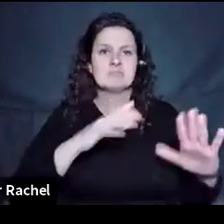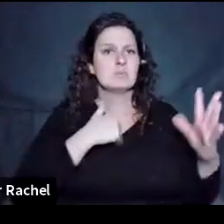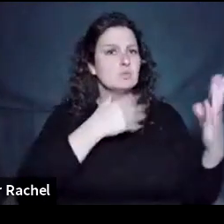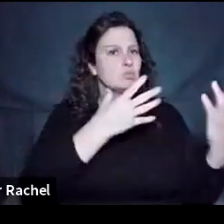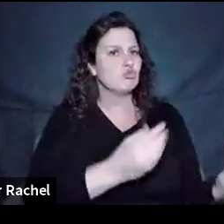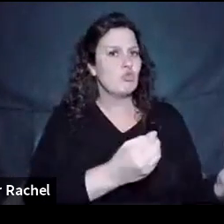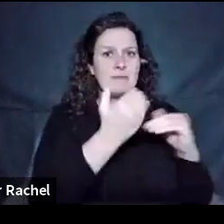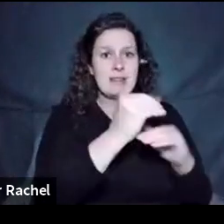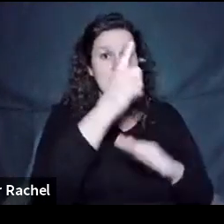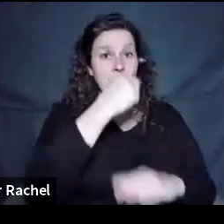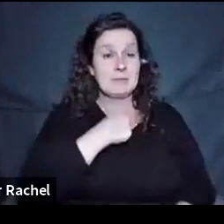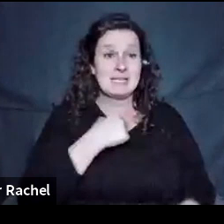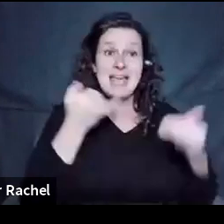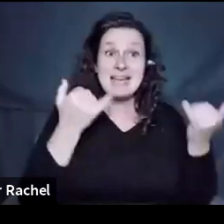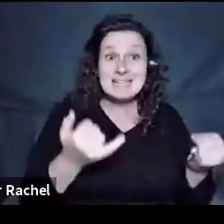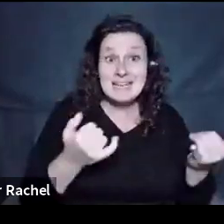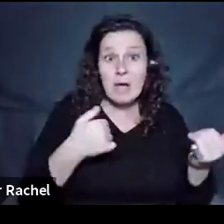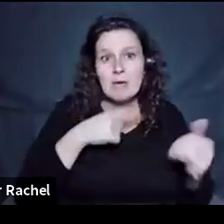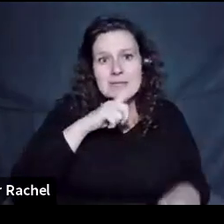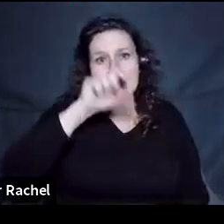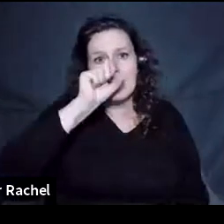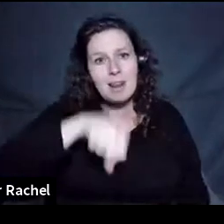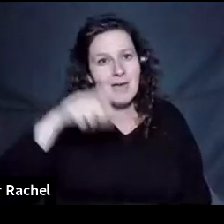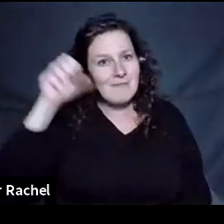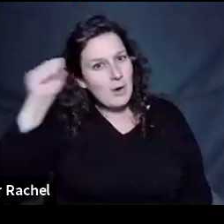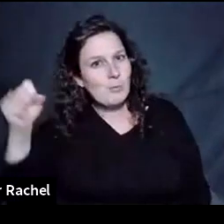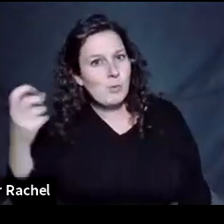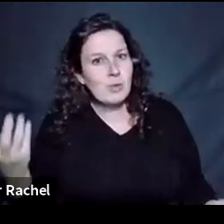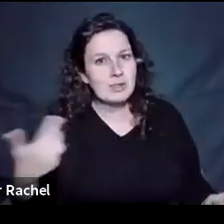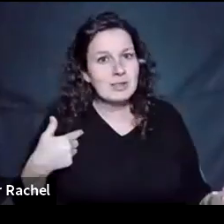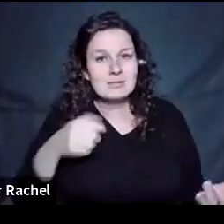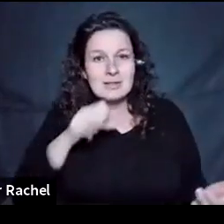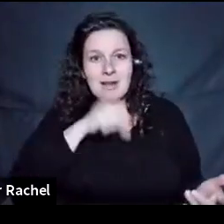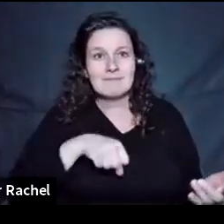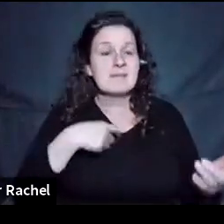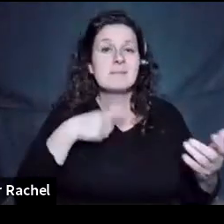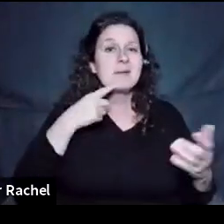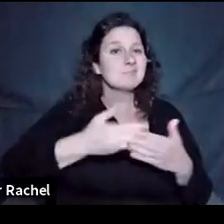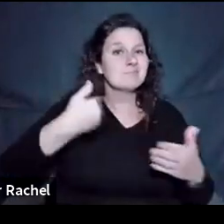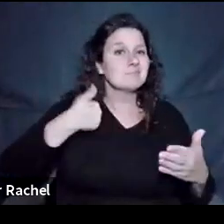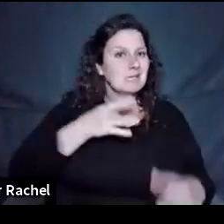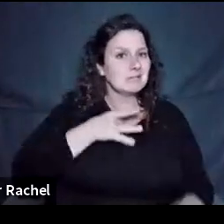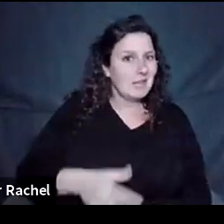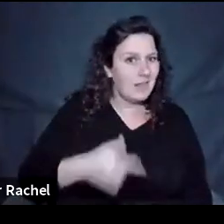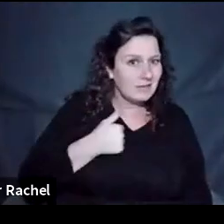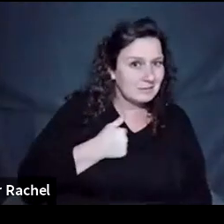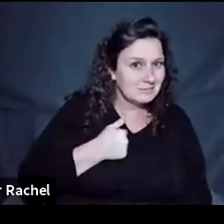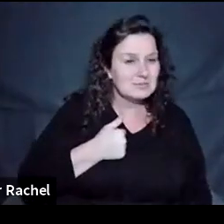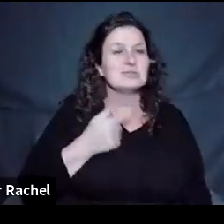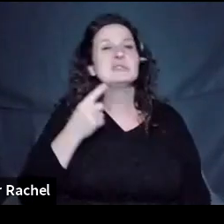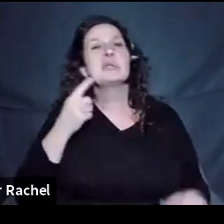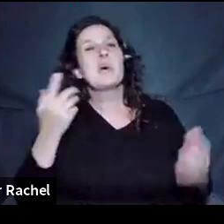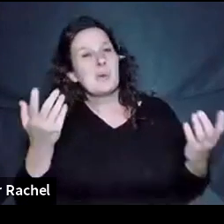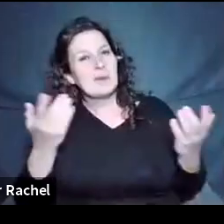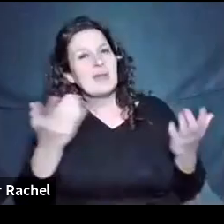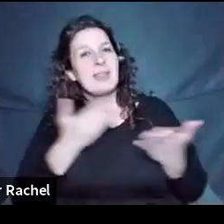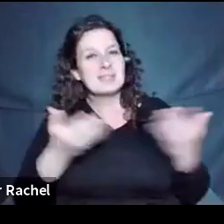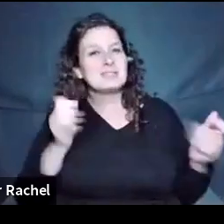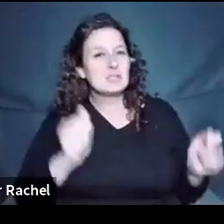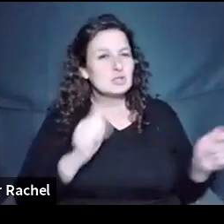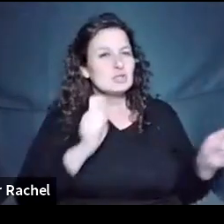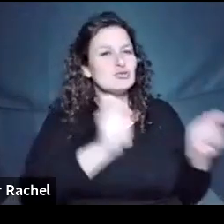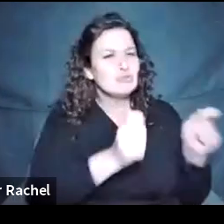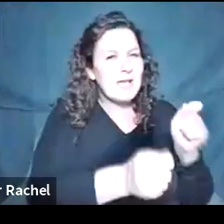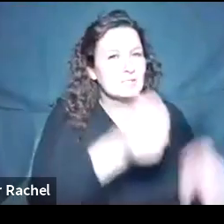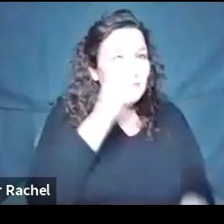me. Now that's something that I love. In the past, I didn't. So there are things that might change in the future, but